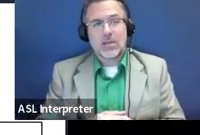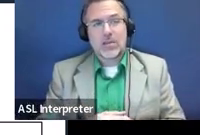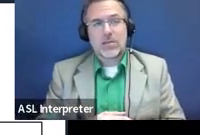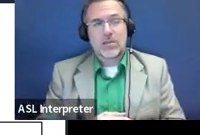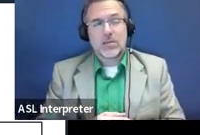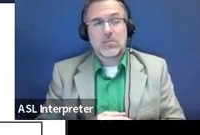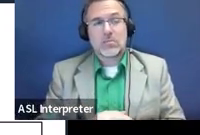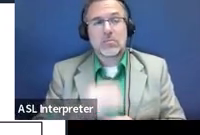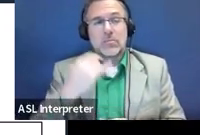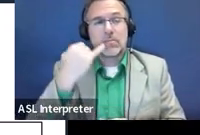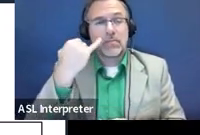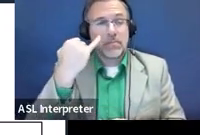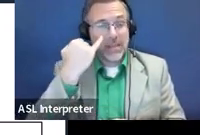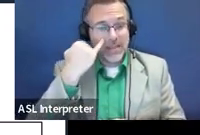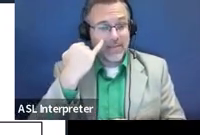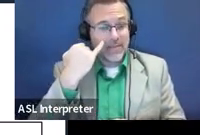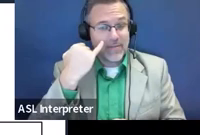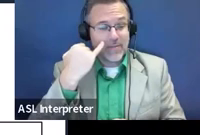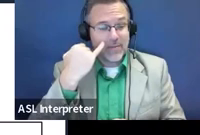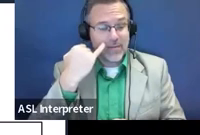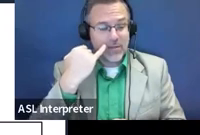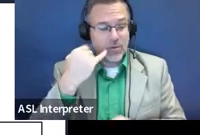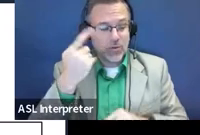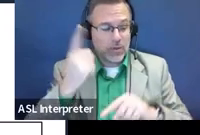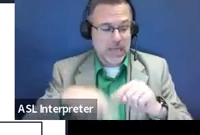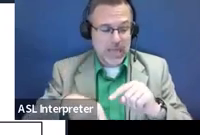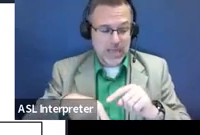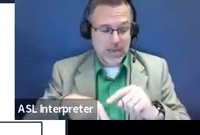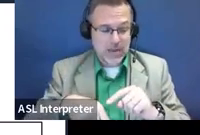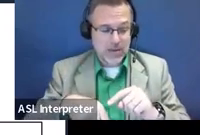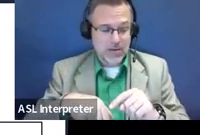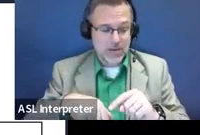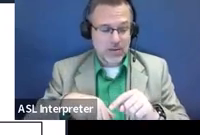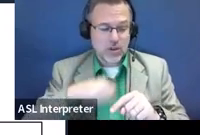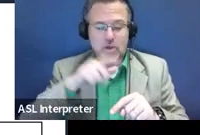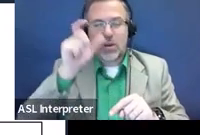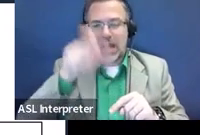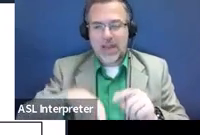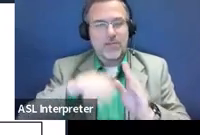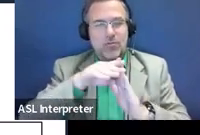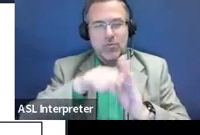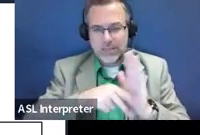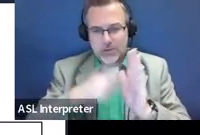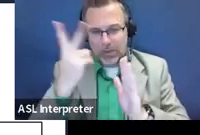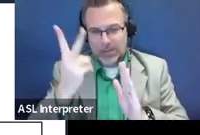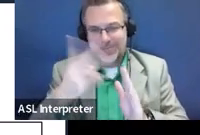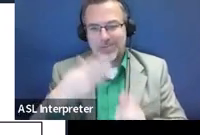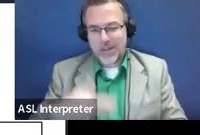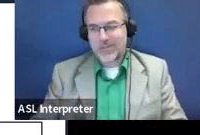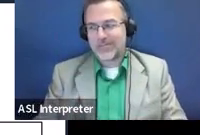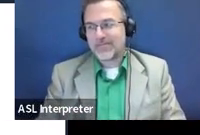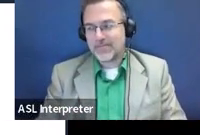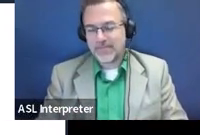them twice, I would just list them the one time. You're welcome.